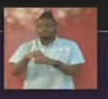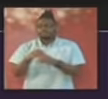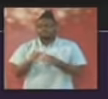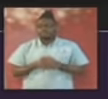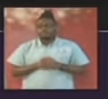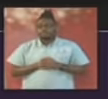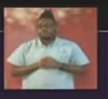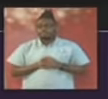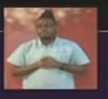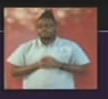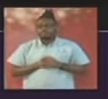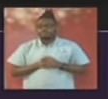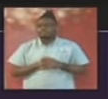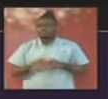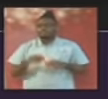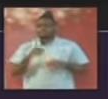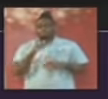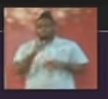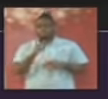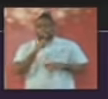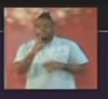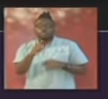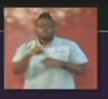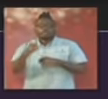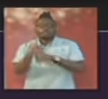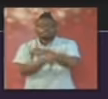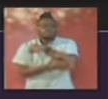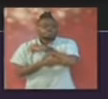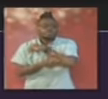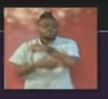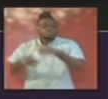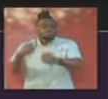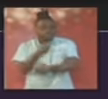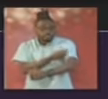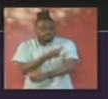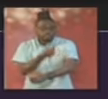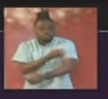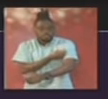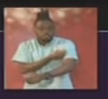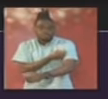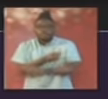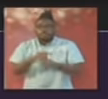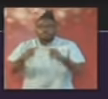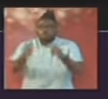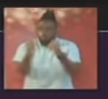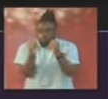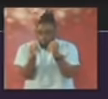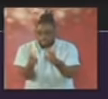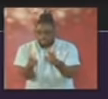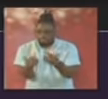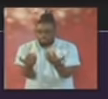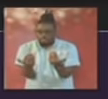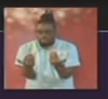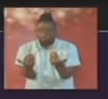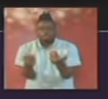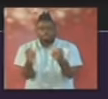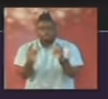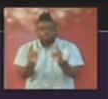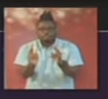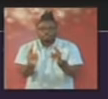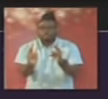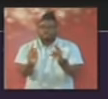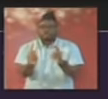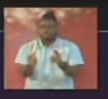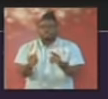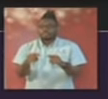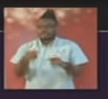by countries by delivering COVID-19 vaccines as quickly as possible. In addition, to